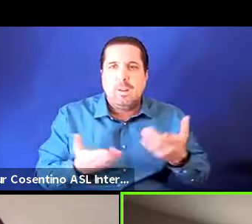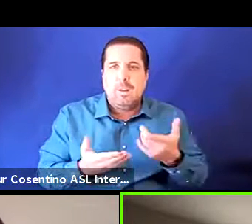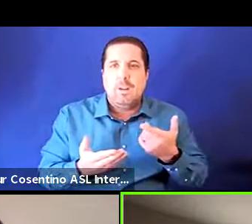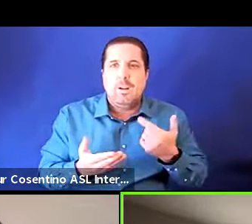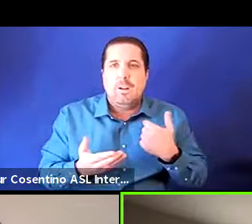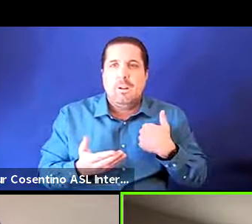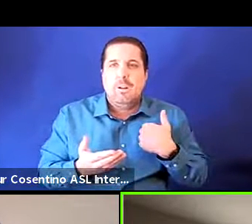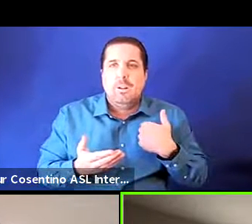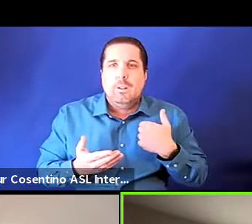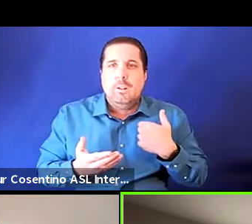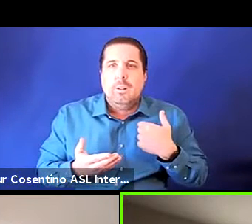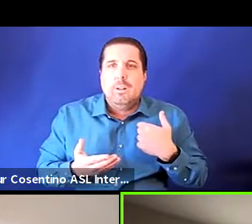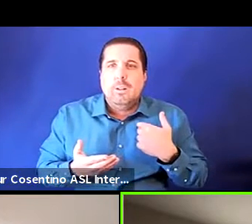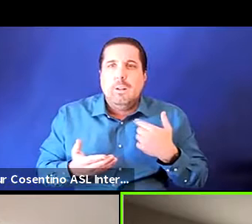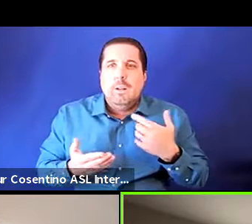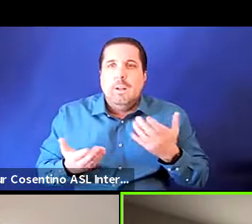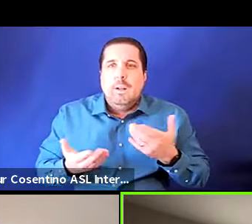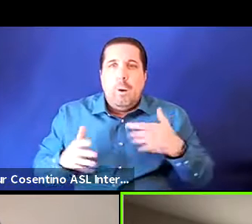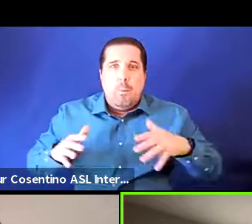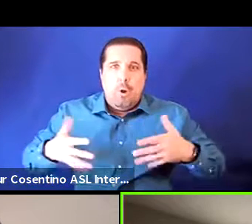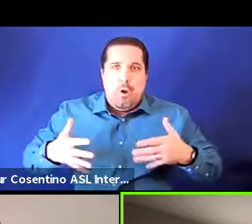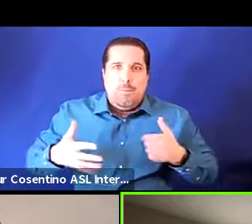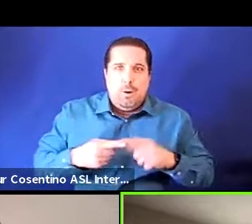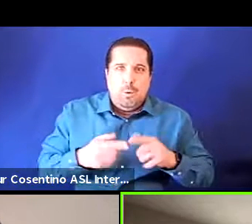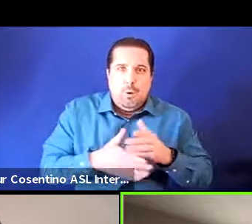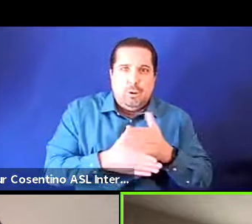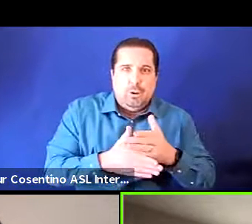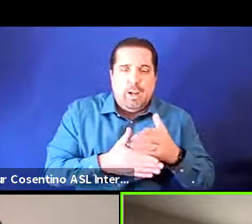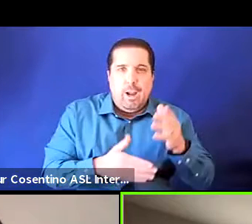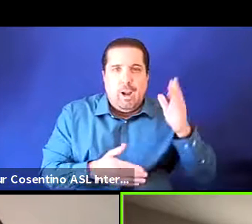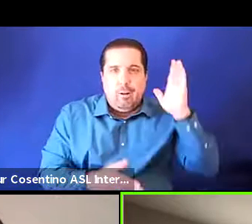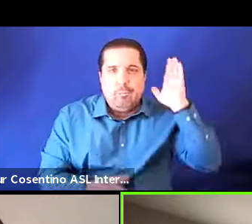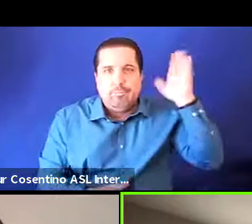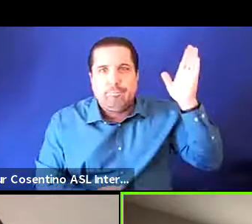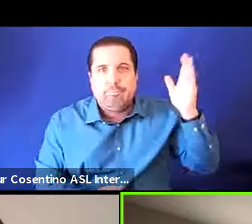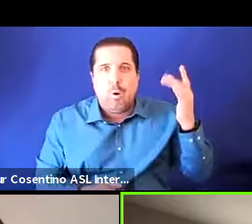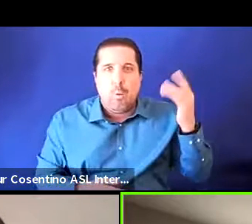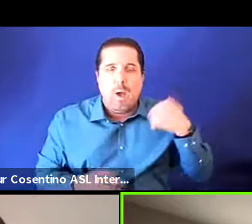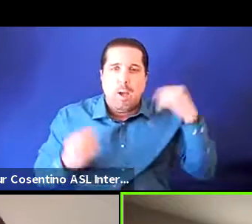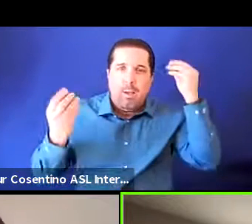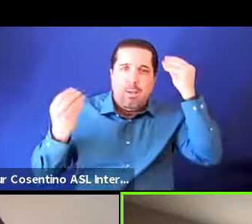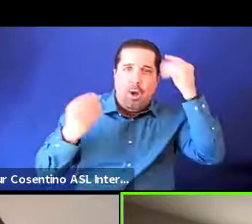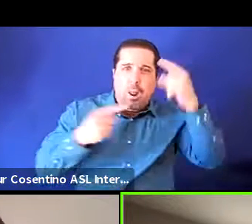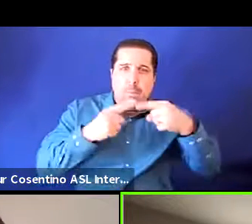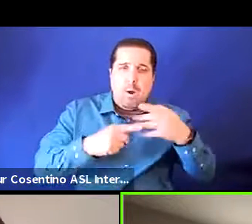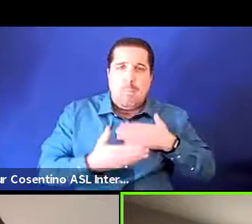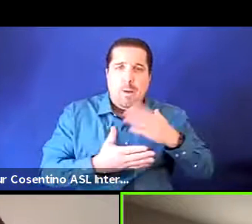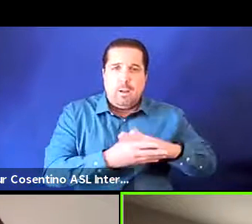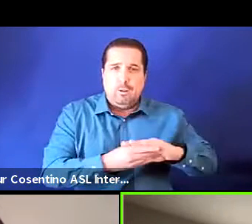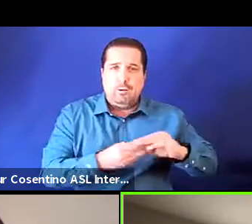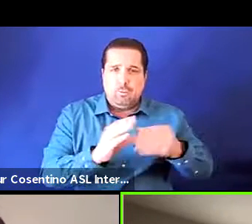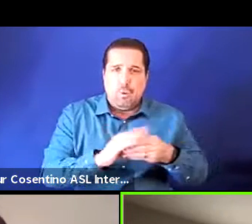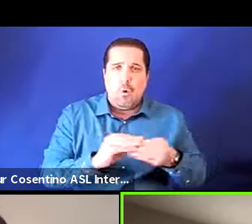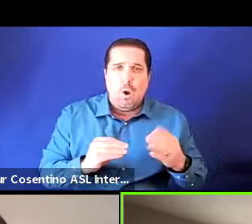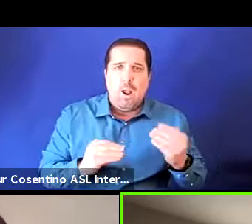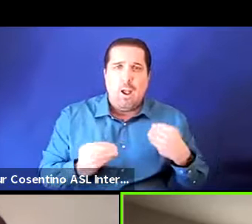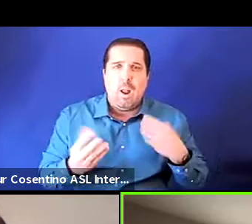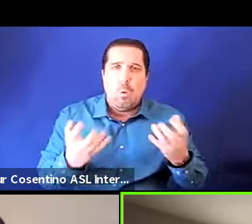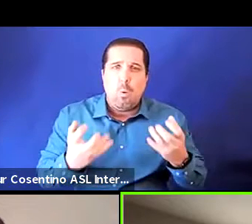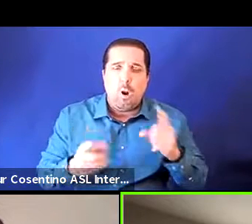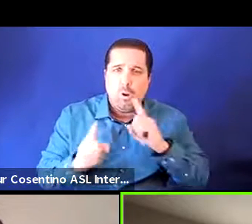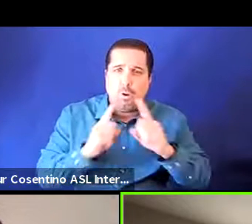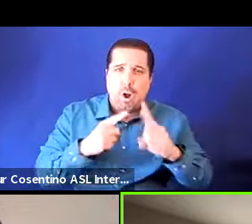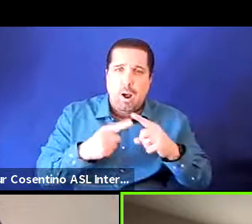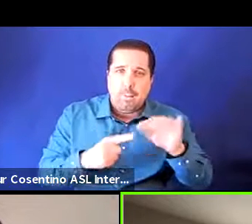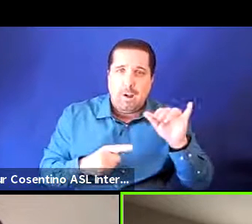territory. I'm nervous to share just because I really thought about my story and wanting to talk about it. And I